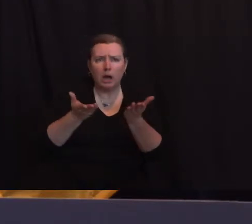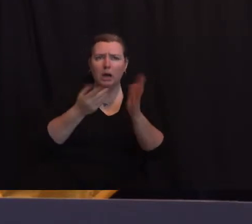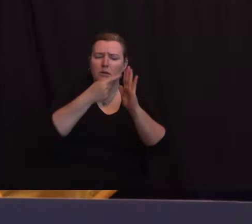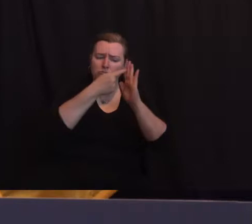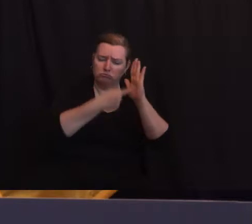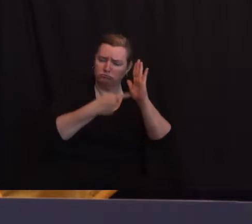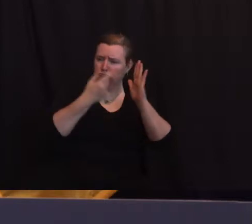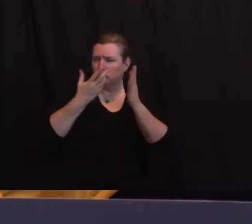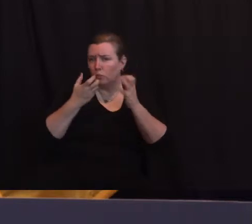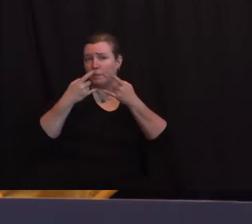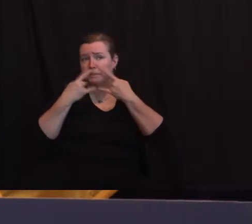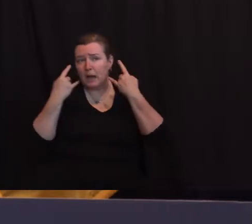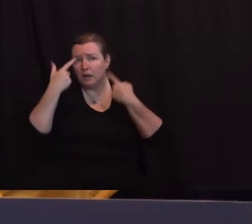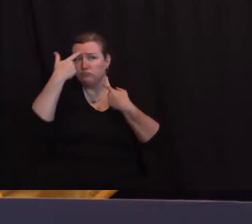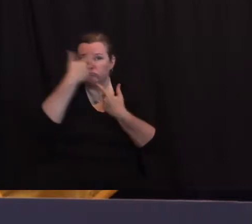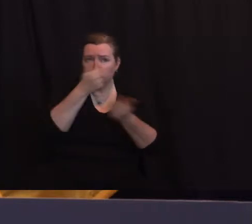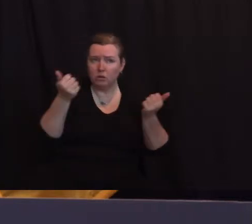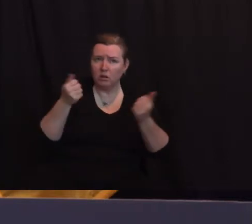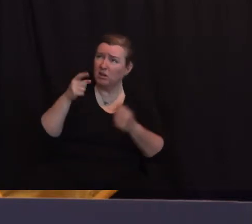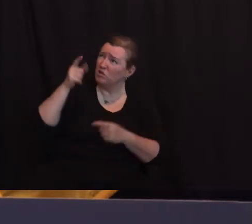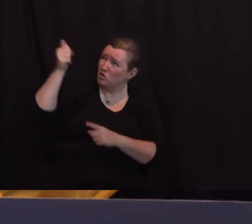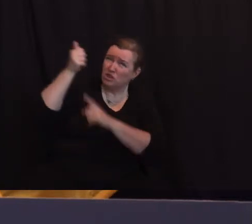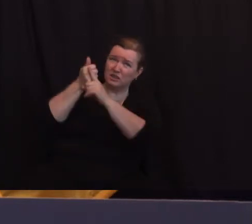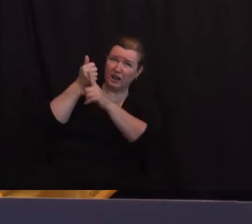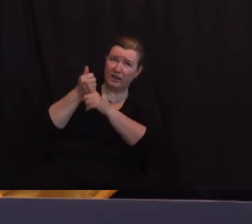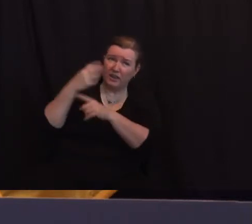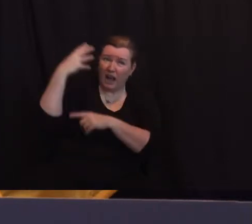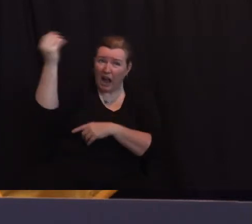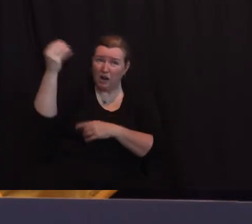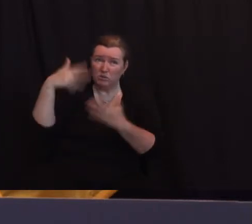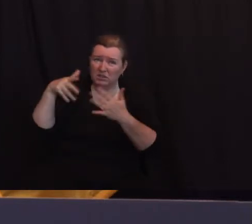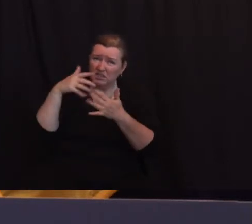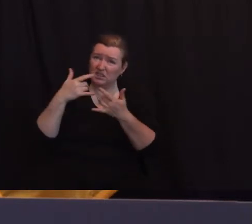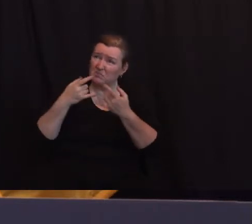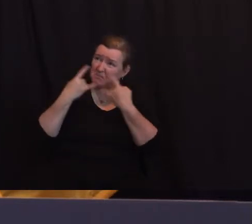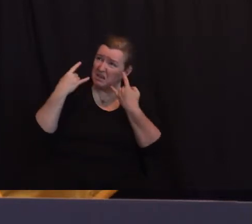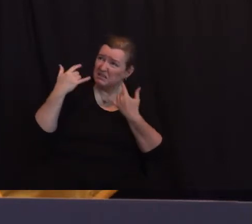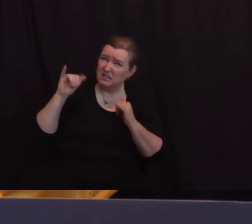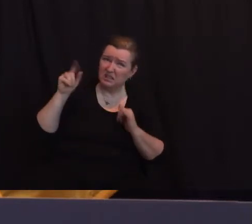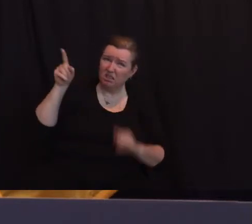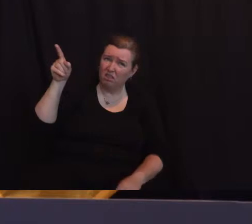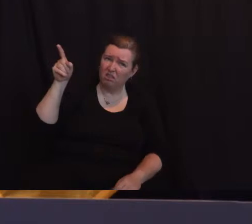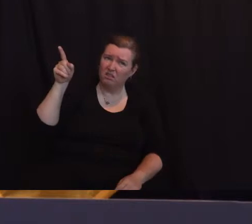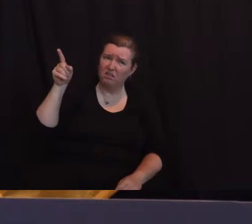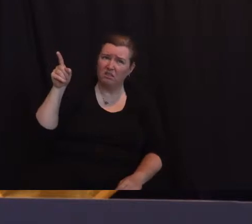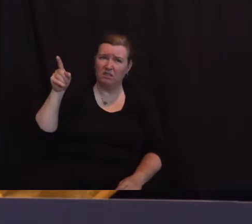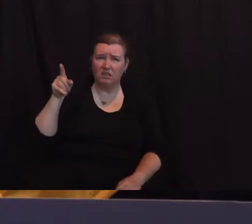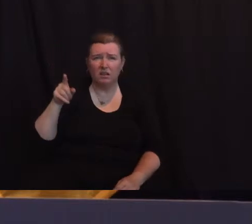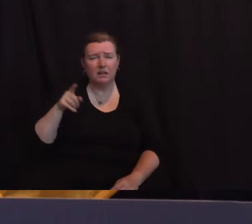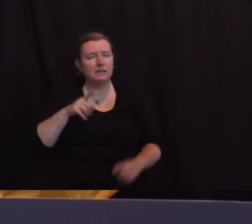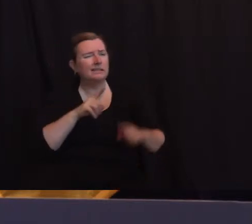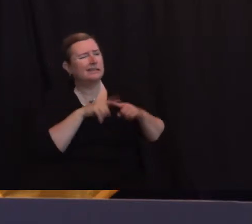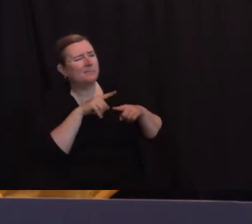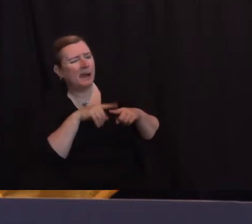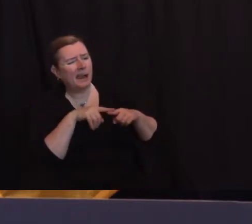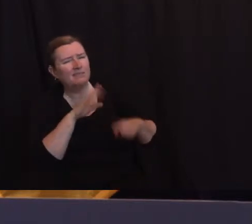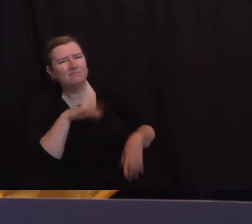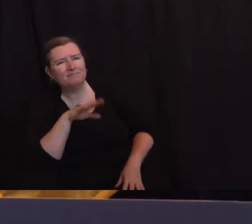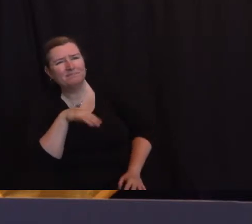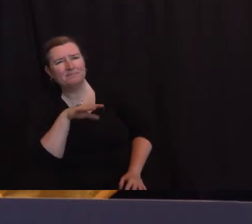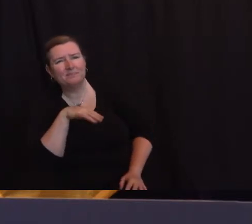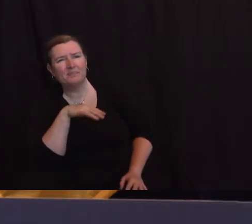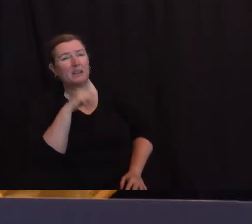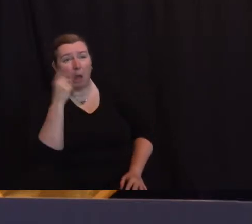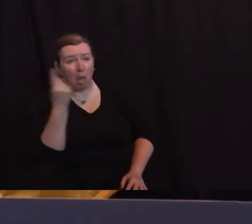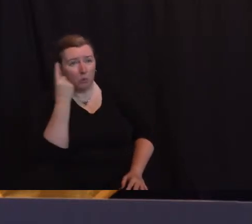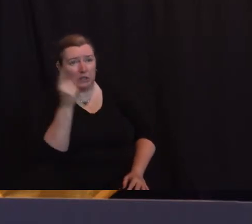masks. I believe you, Governor, when you're out and about, you're still wearing a mask. Depends. Sometimes. Depends. Some people are confused